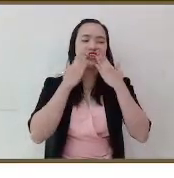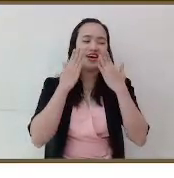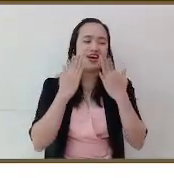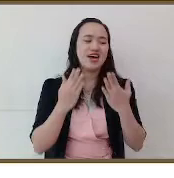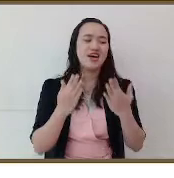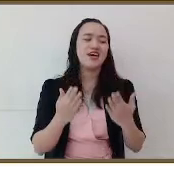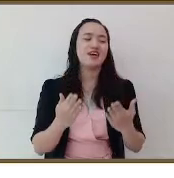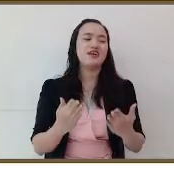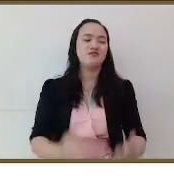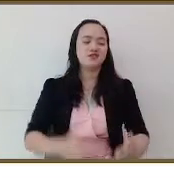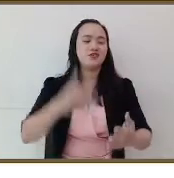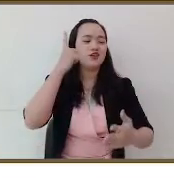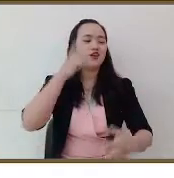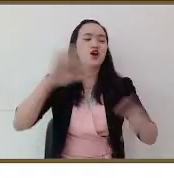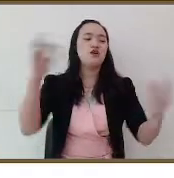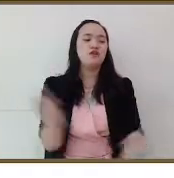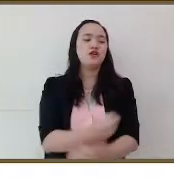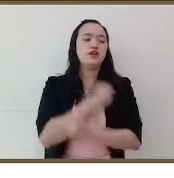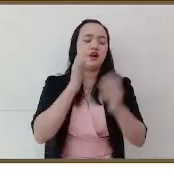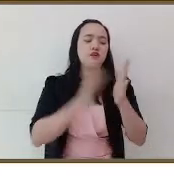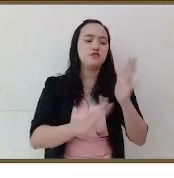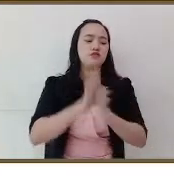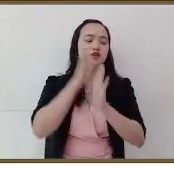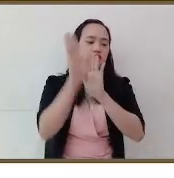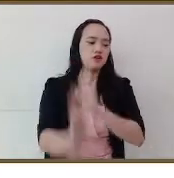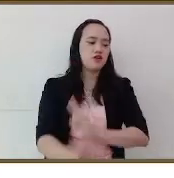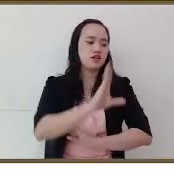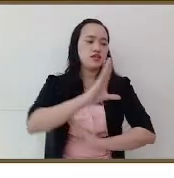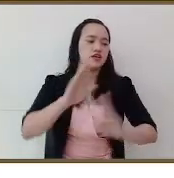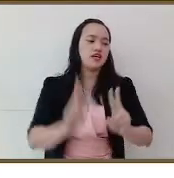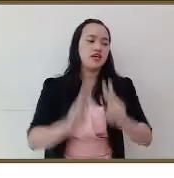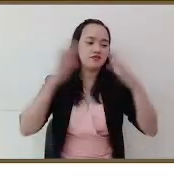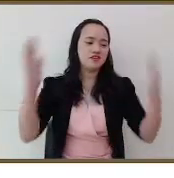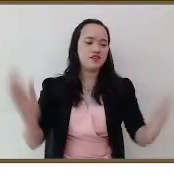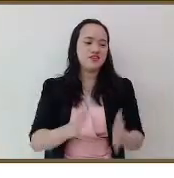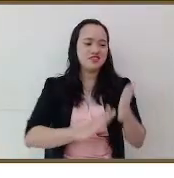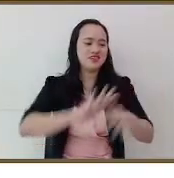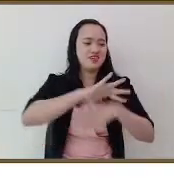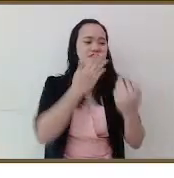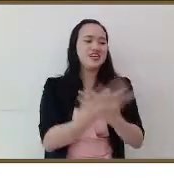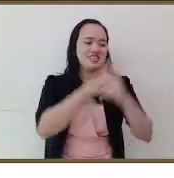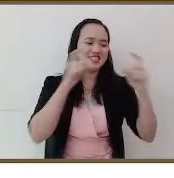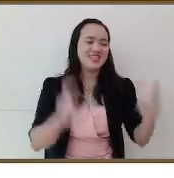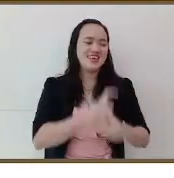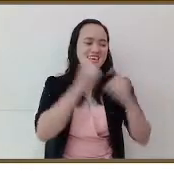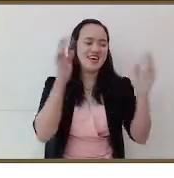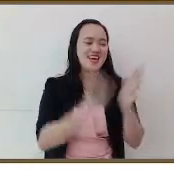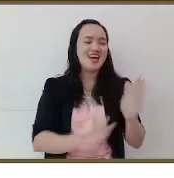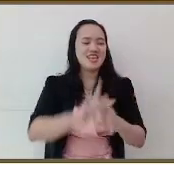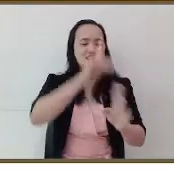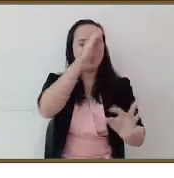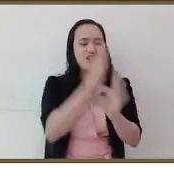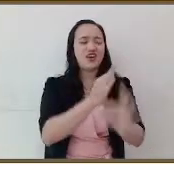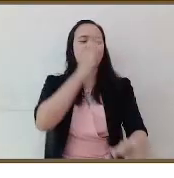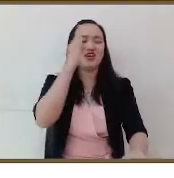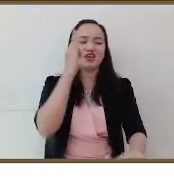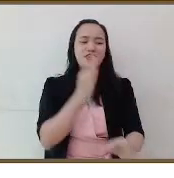so thankful for the love that He showed on the cross and the hill where He paid for every sin.